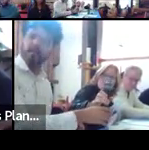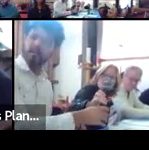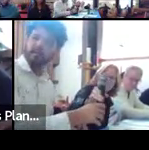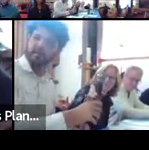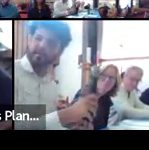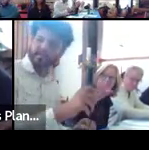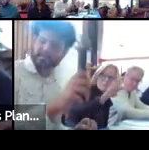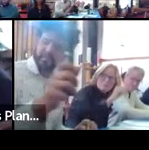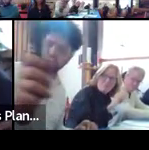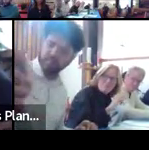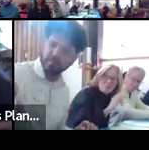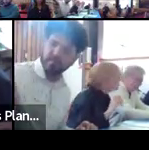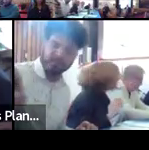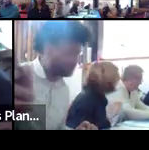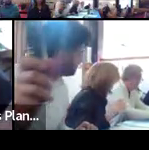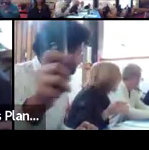Report?